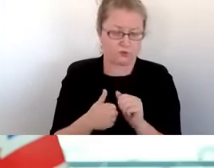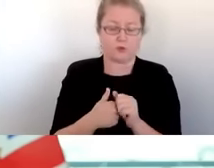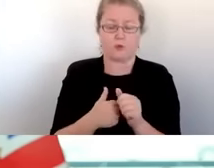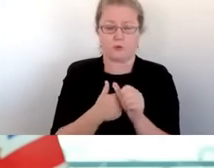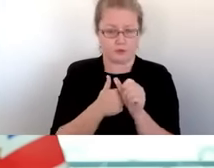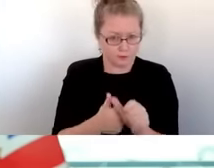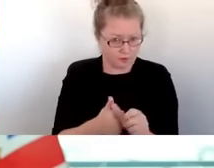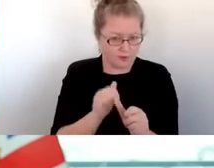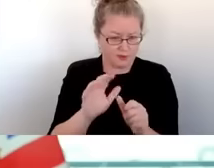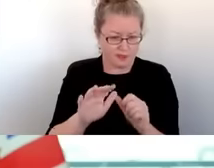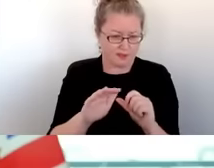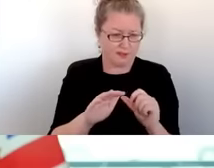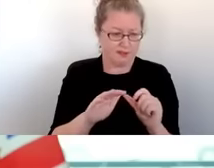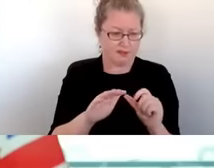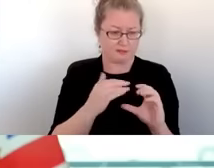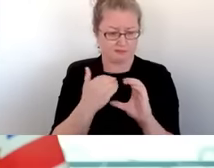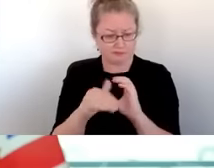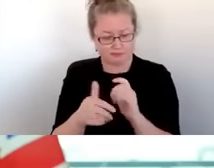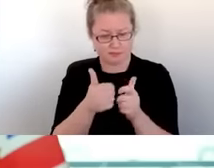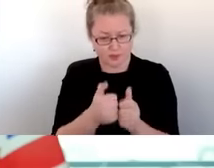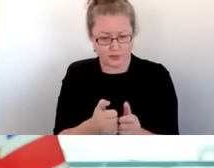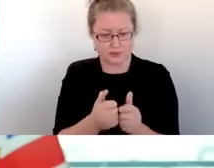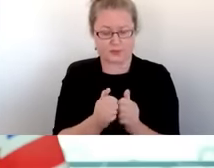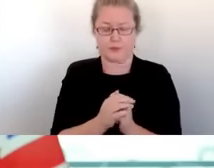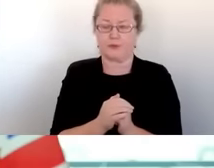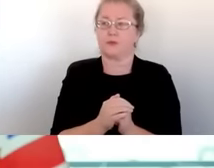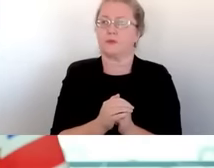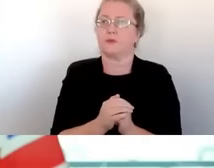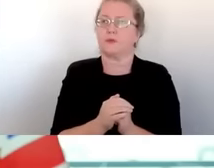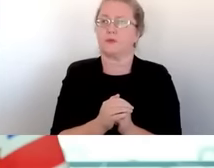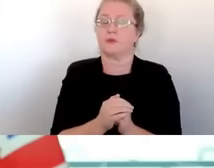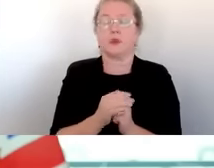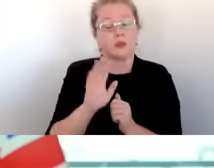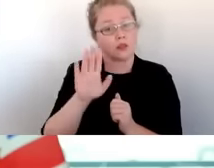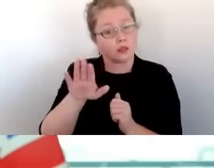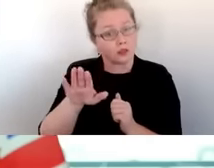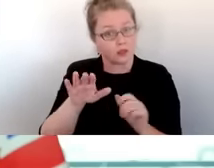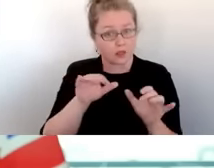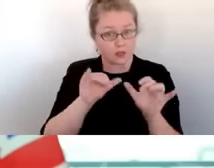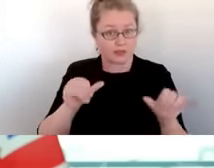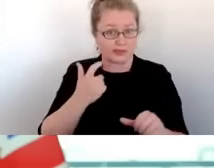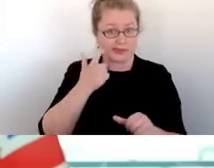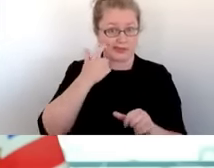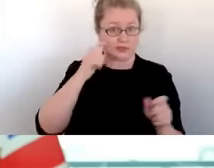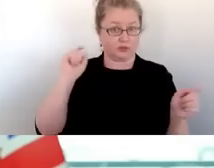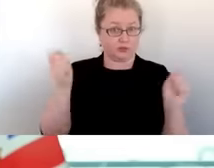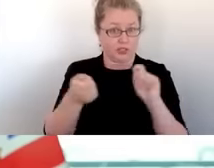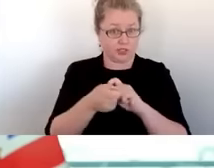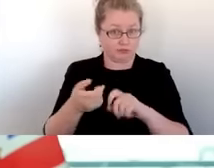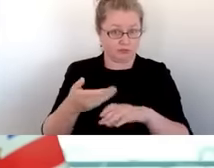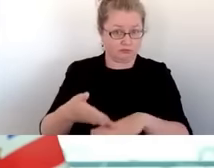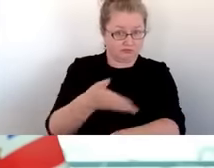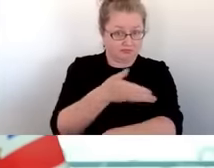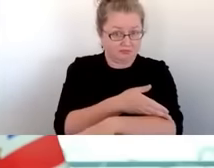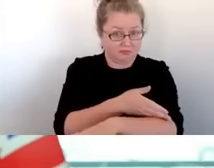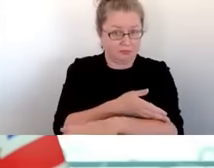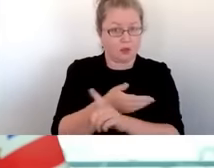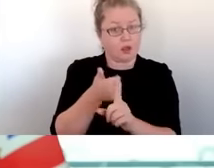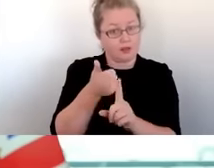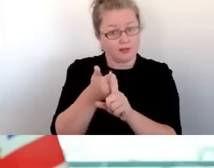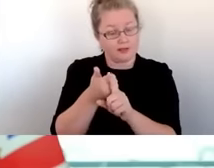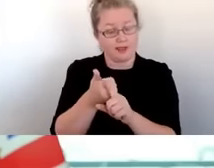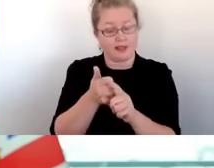mobile number. And I just want to be clear that we recently have had an upgrade to the system that now allows you to actually